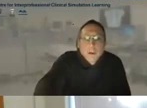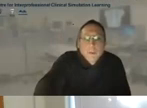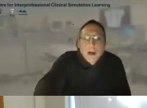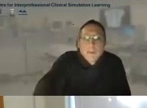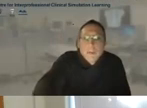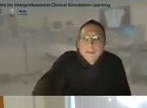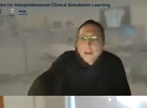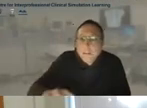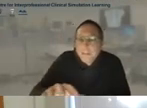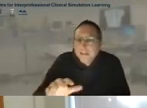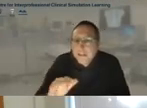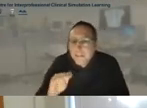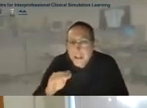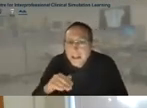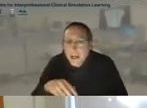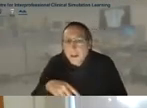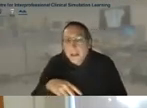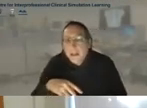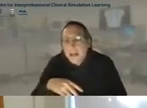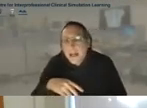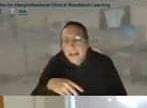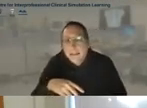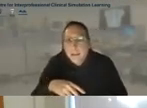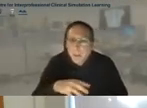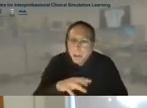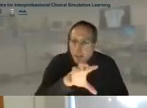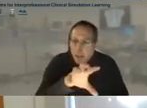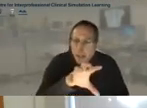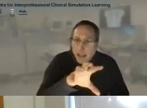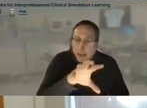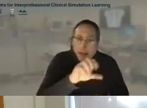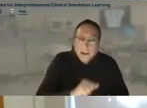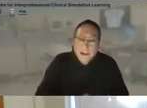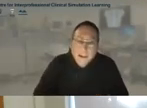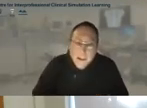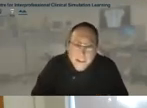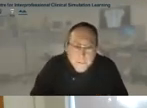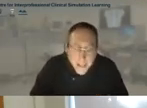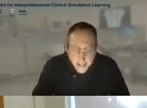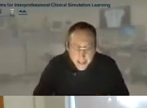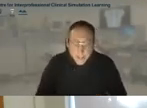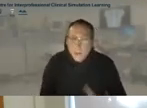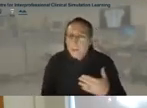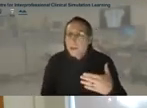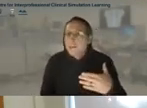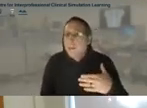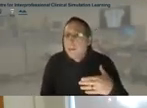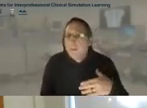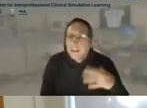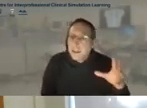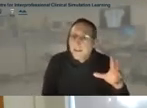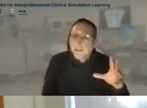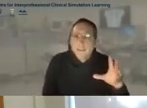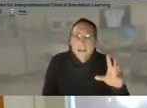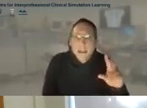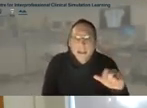we're proud members of the BC Simulation Network, and as such we catered a resource, provincial